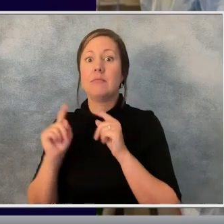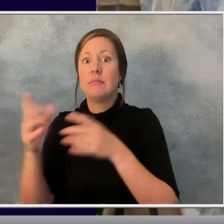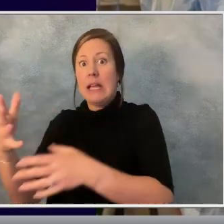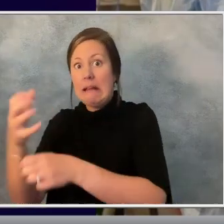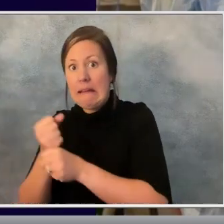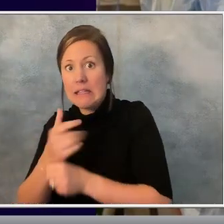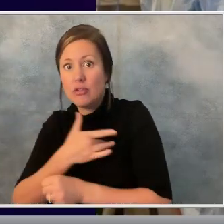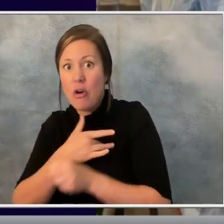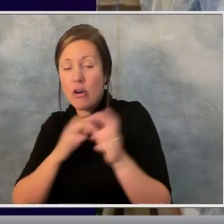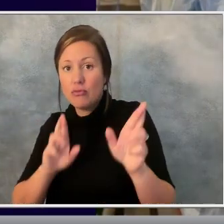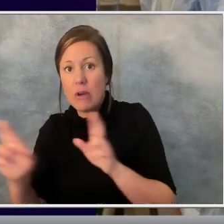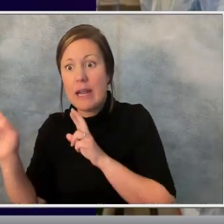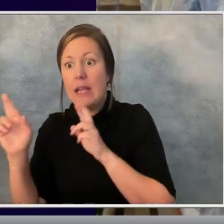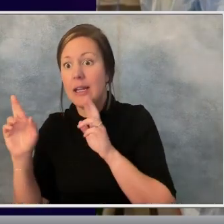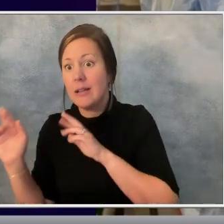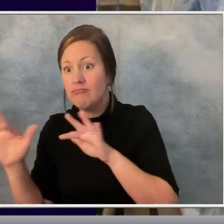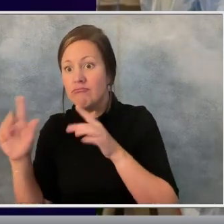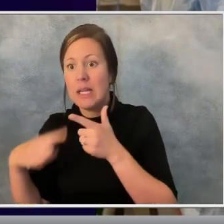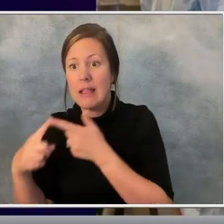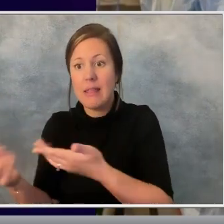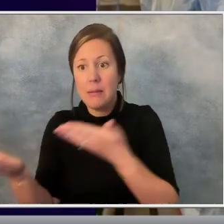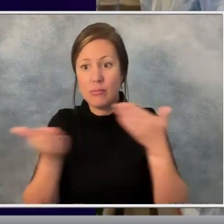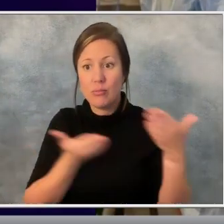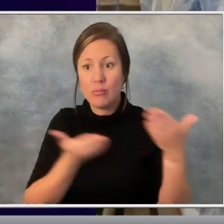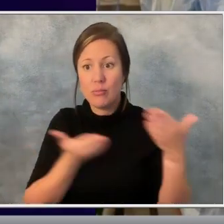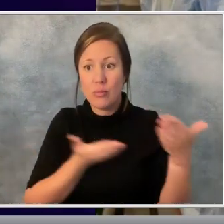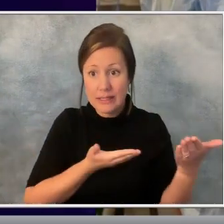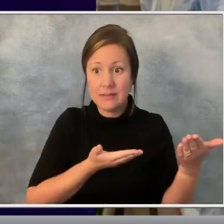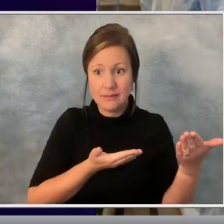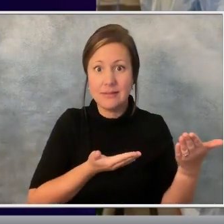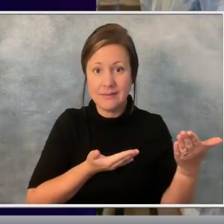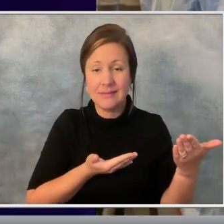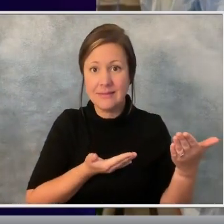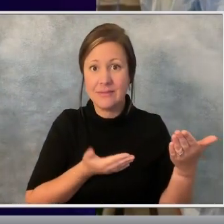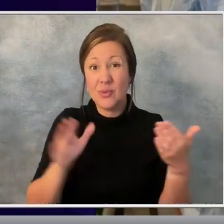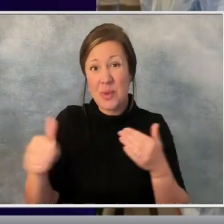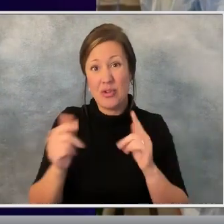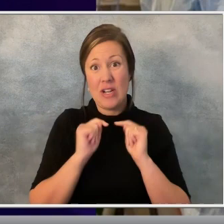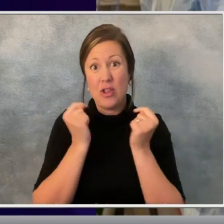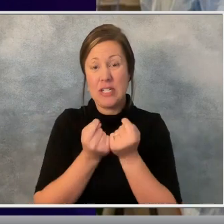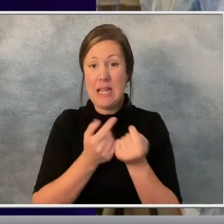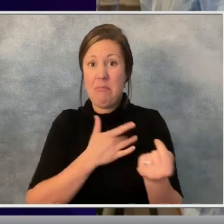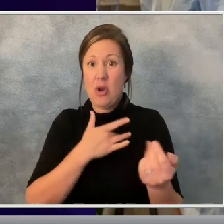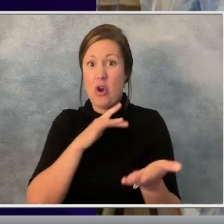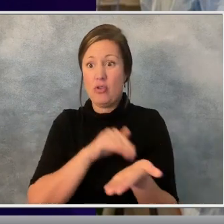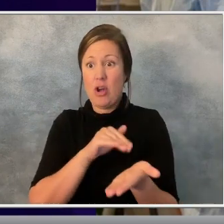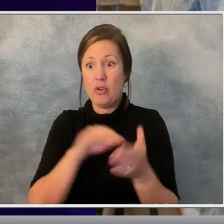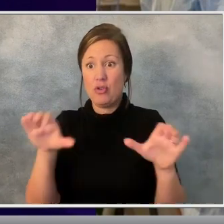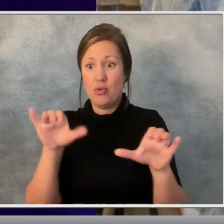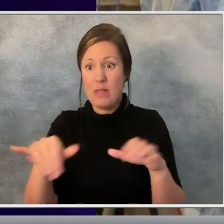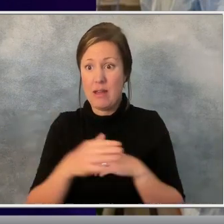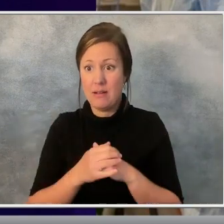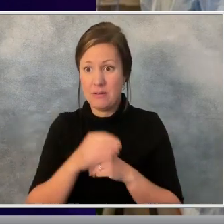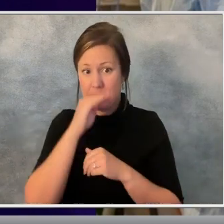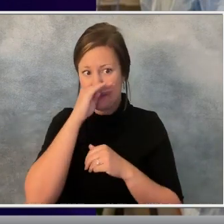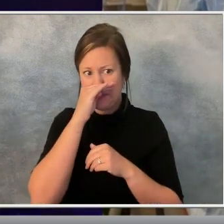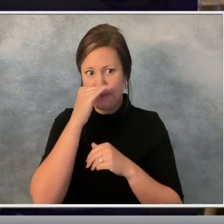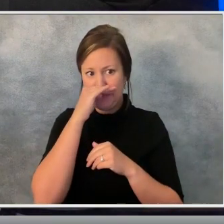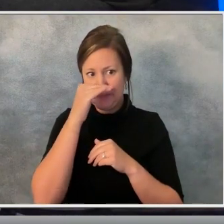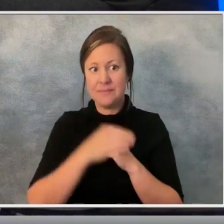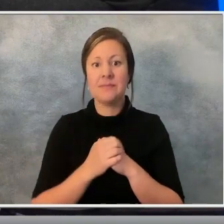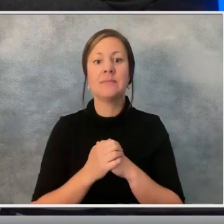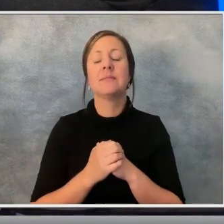group. Todd Crawford went and got the heart for another cardiologist. Cardiac. I don't call you names. That's not very nice. I'm a heart